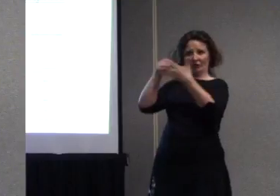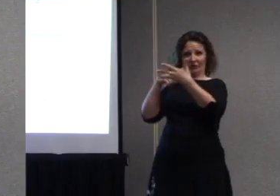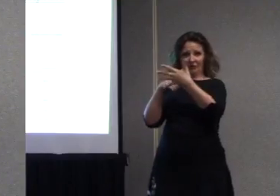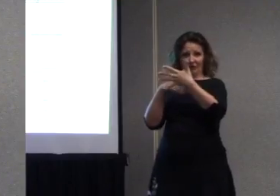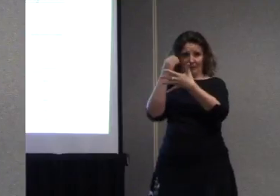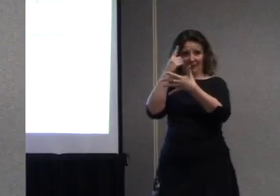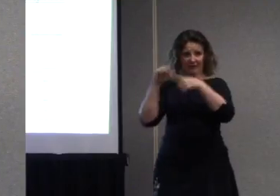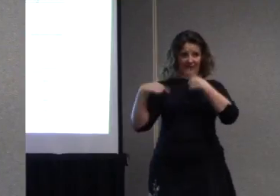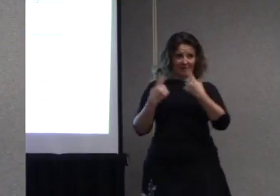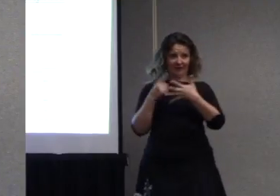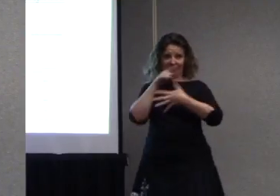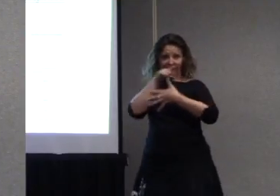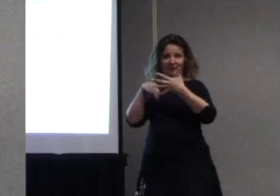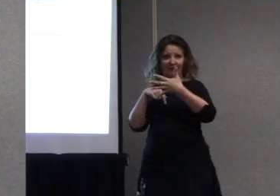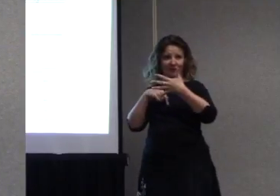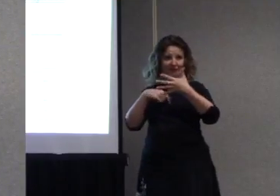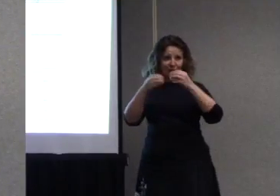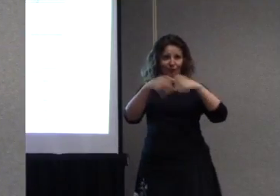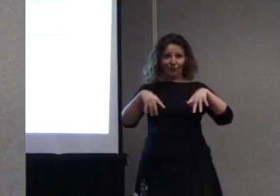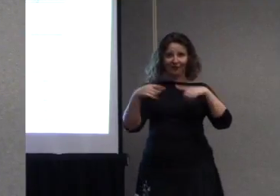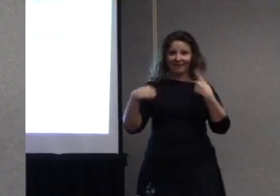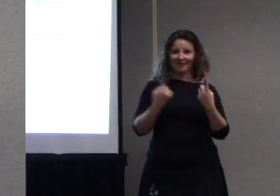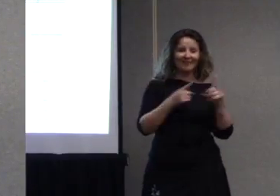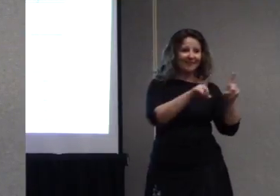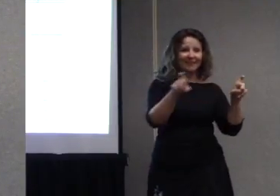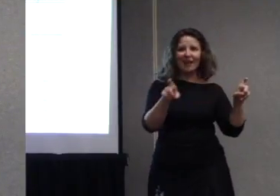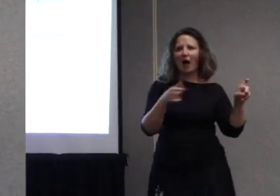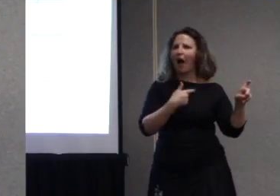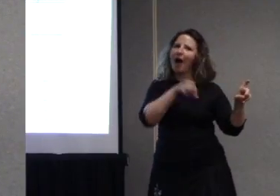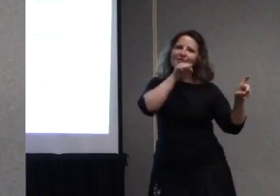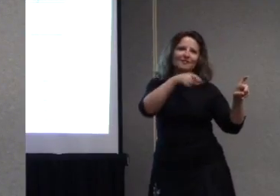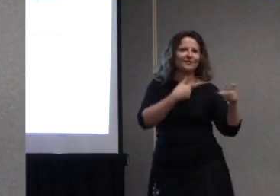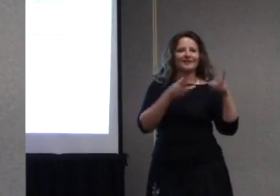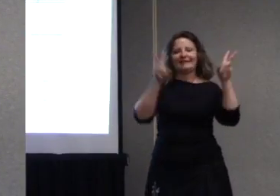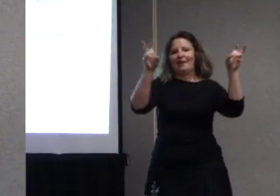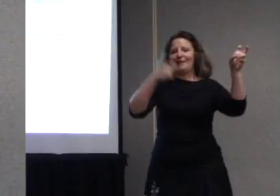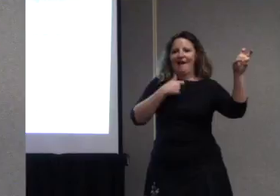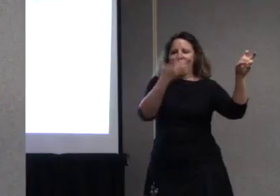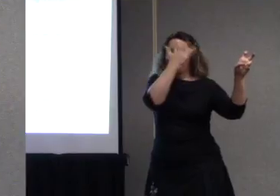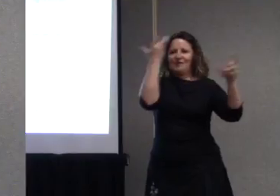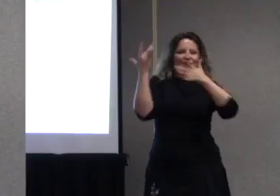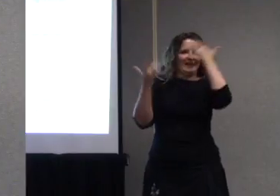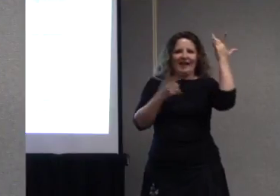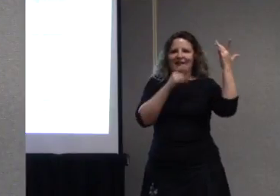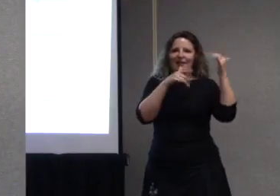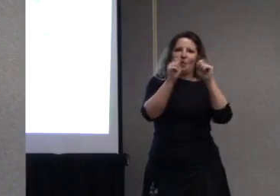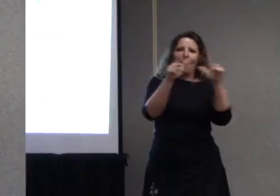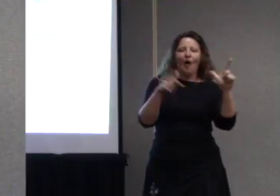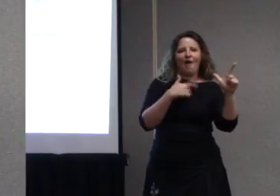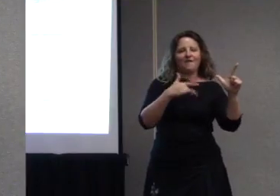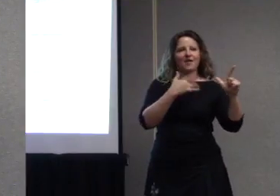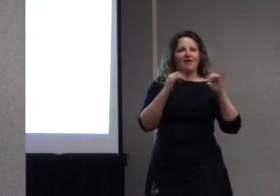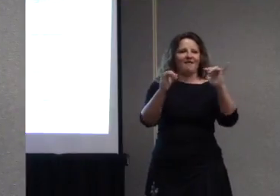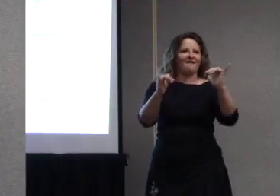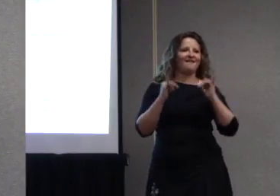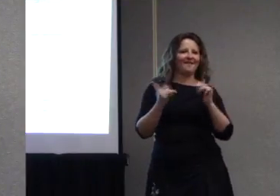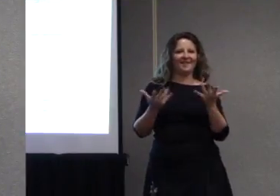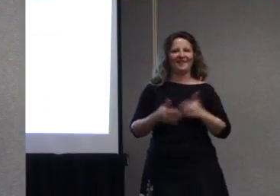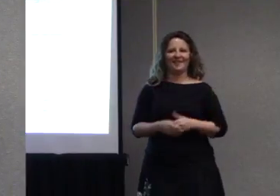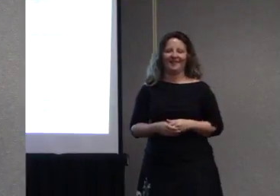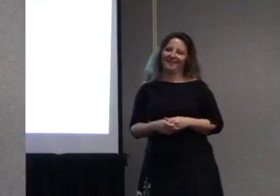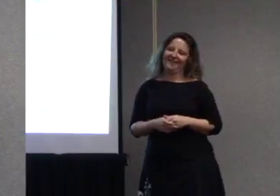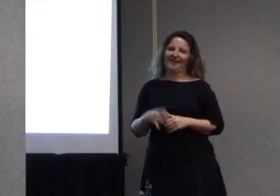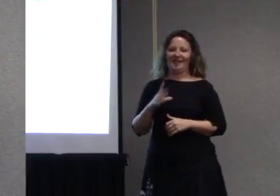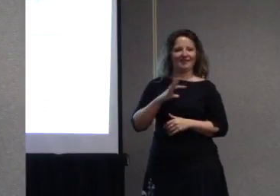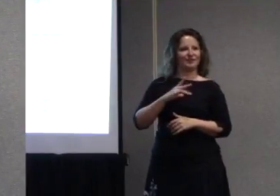those? You with me? Have I lost anybody? I love this stuff, and I just forget that everybody thinks this